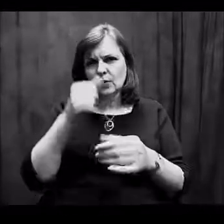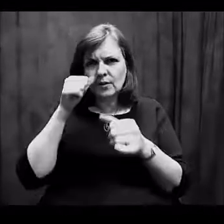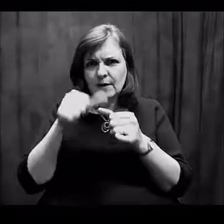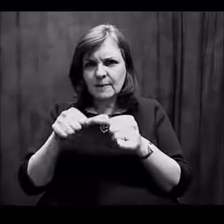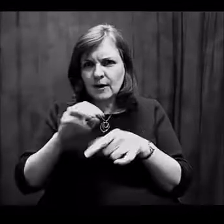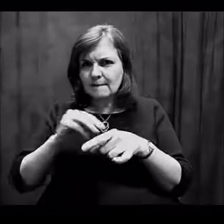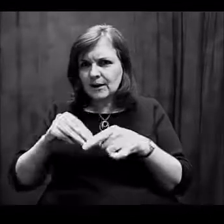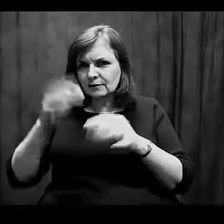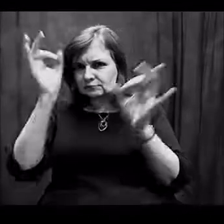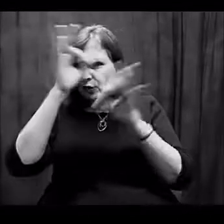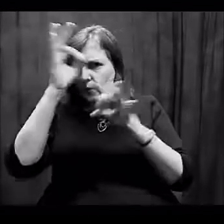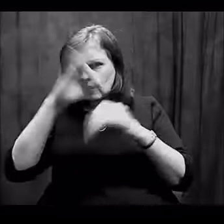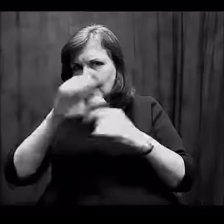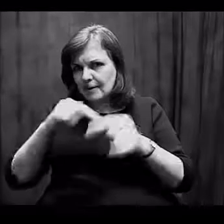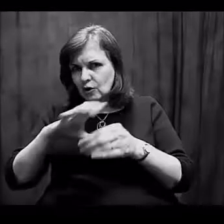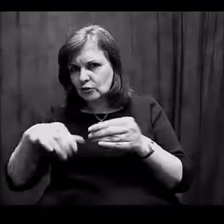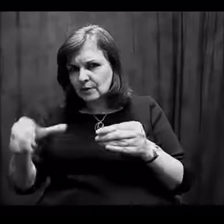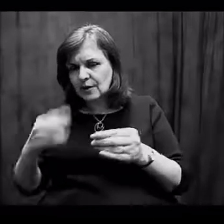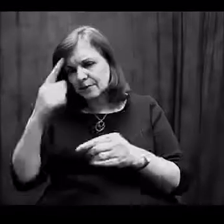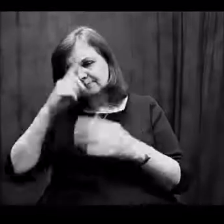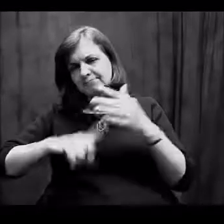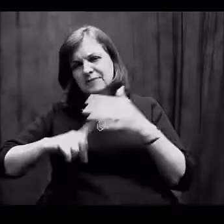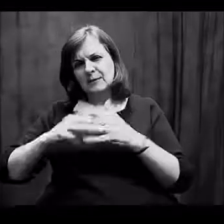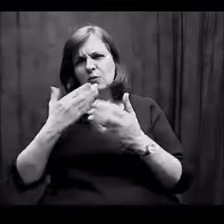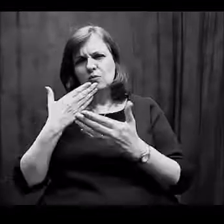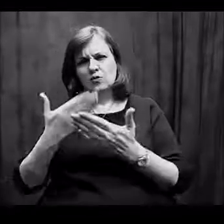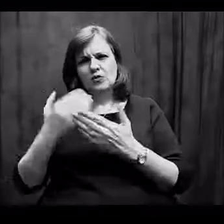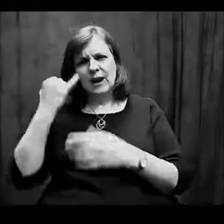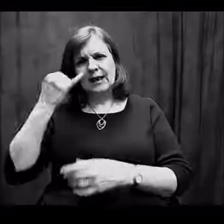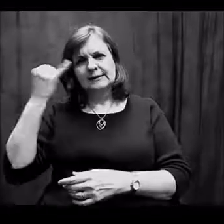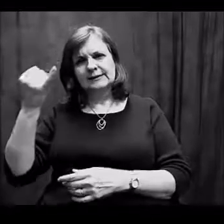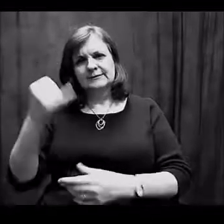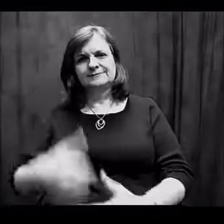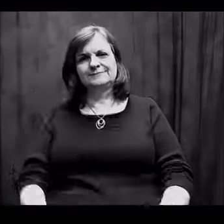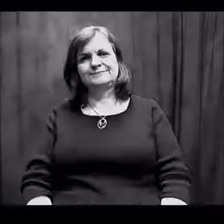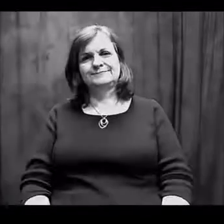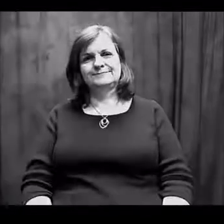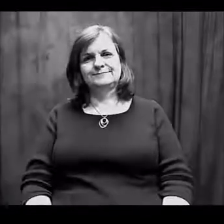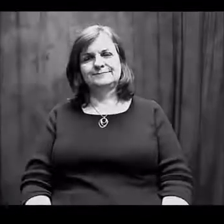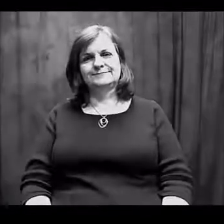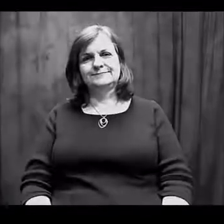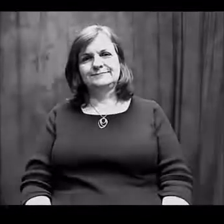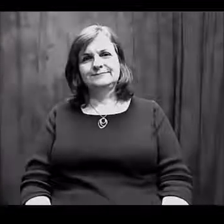Remember, he has no idea what a chromosome is, but he's coming up with all these fabulous ideas.